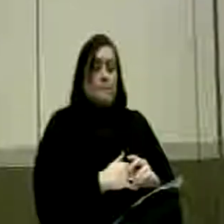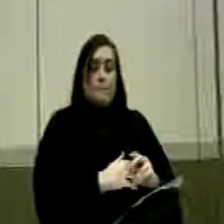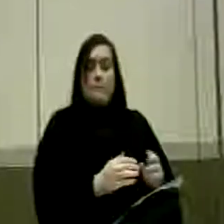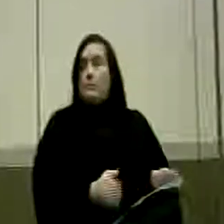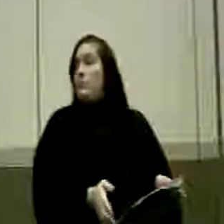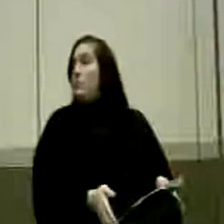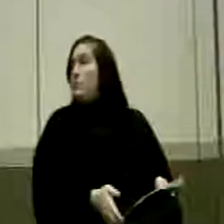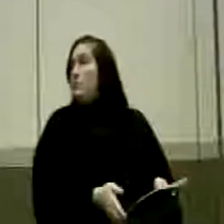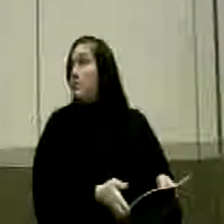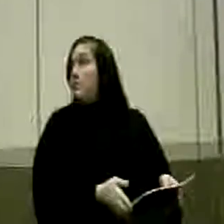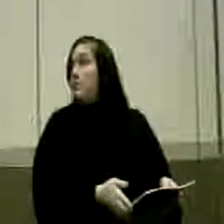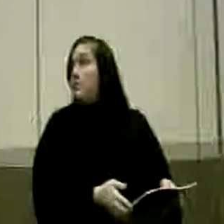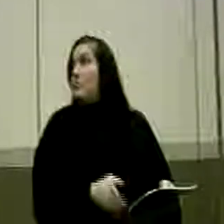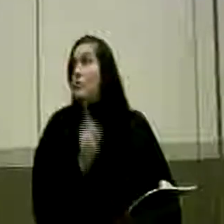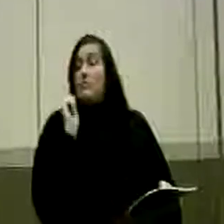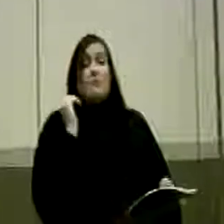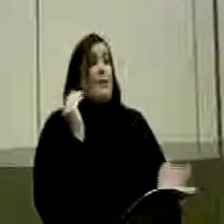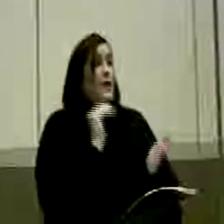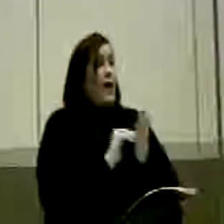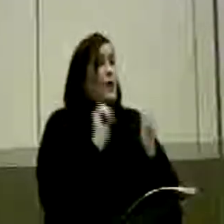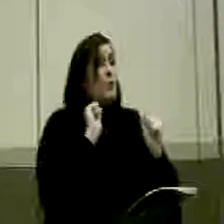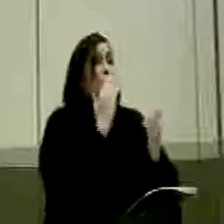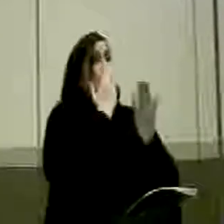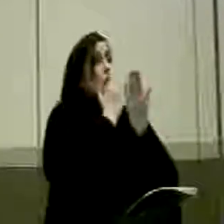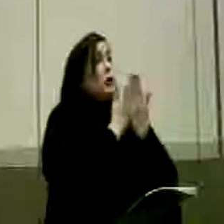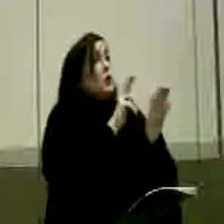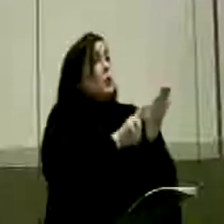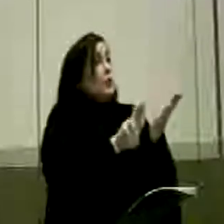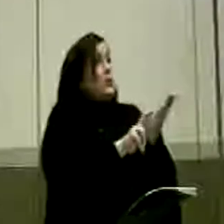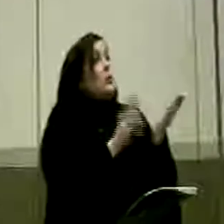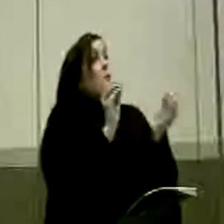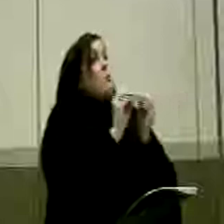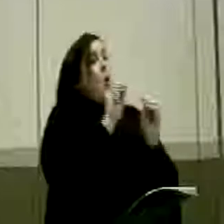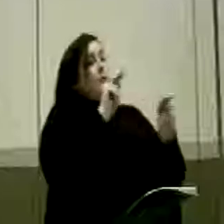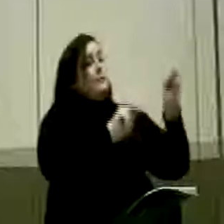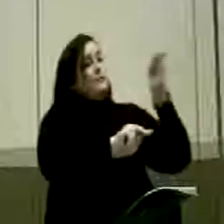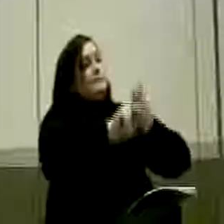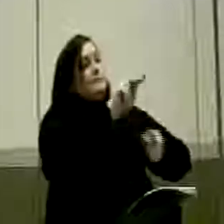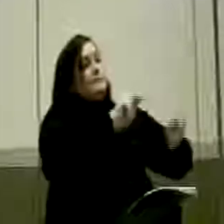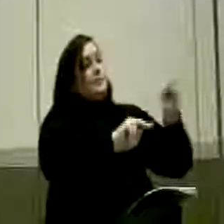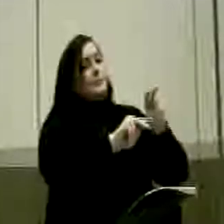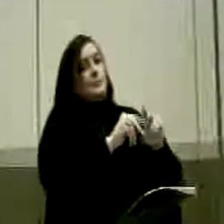And we can use some good research in the future to do more observation of